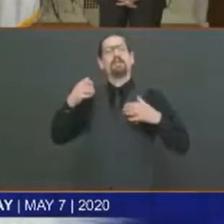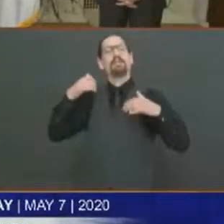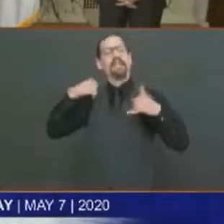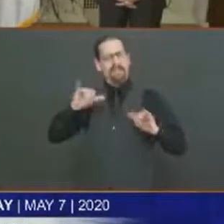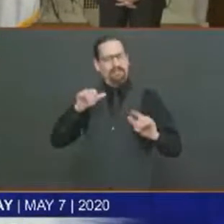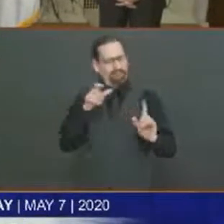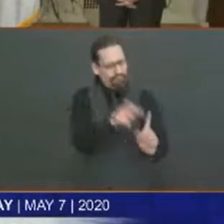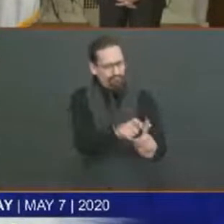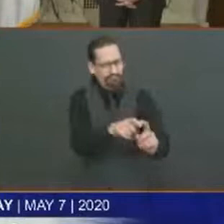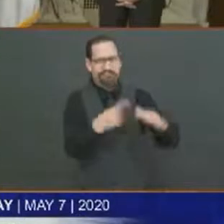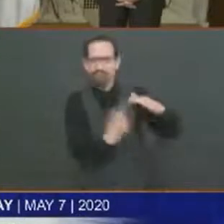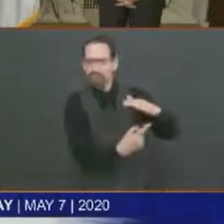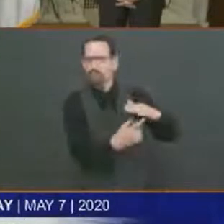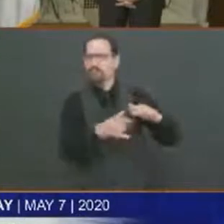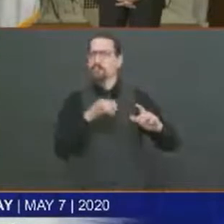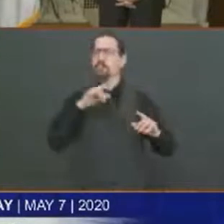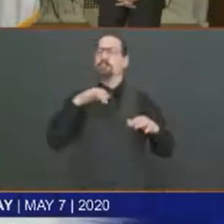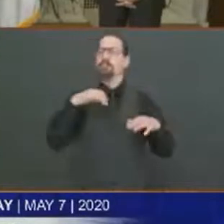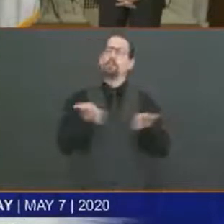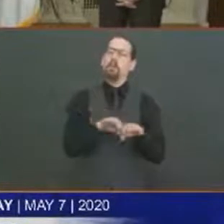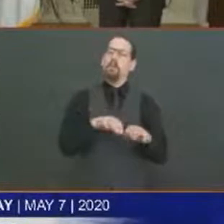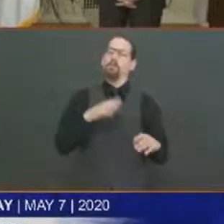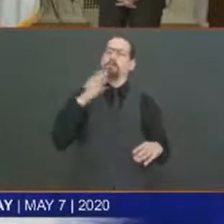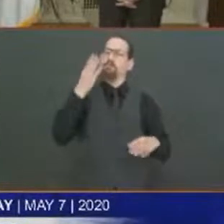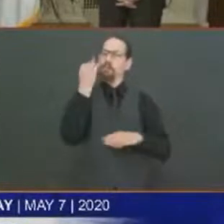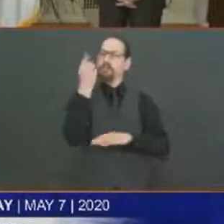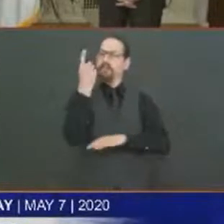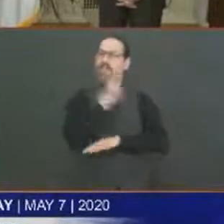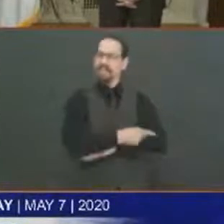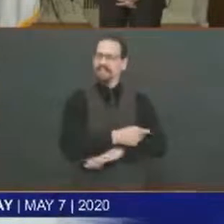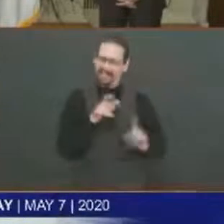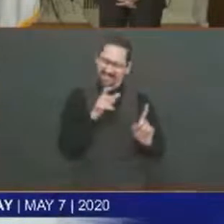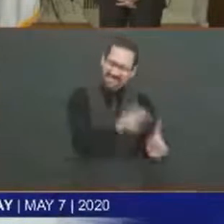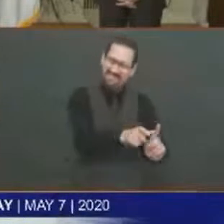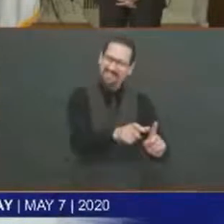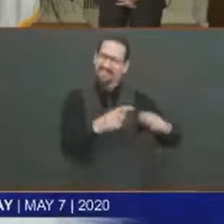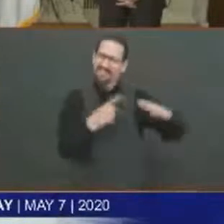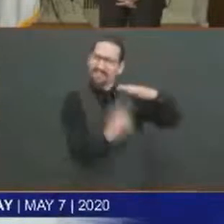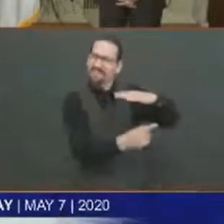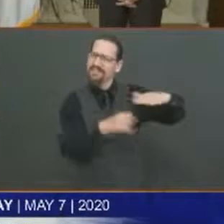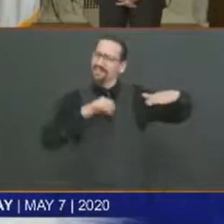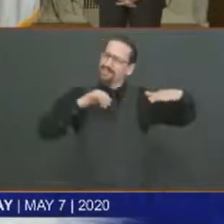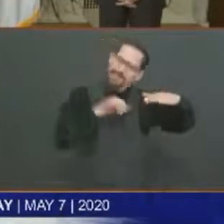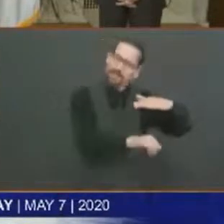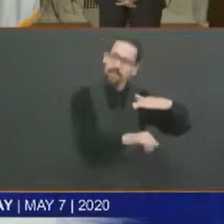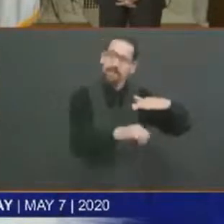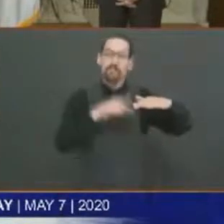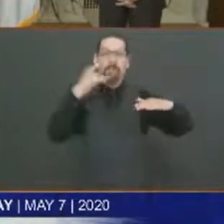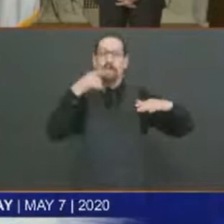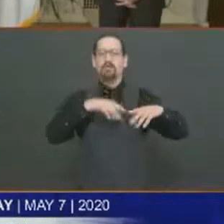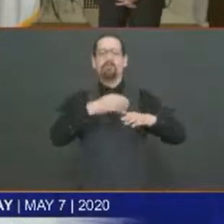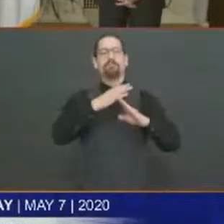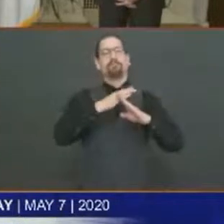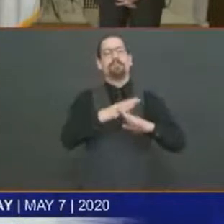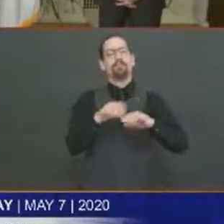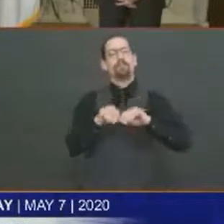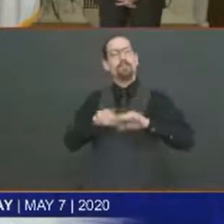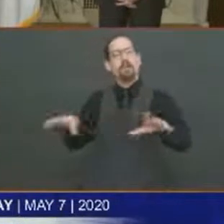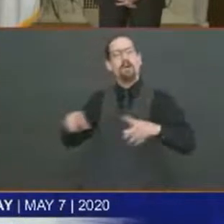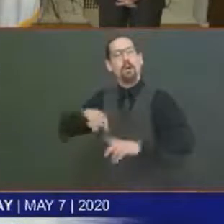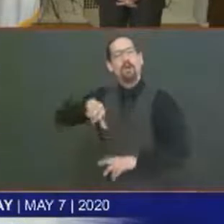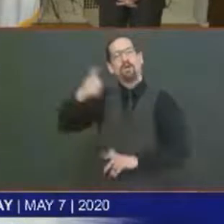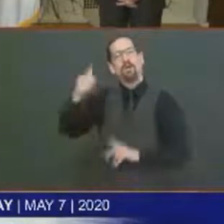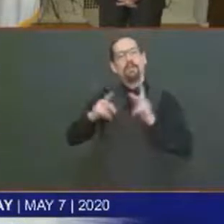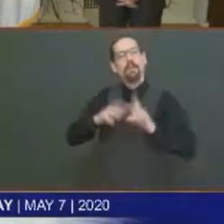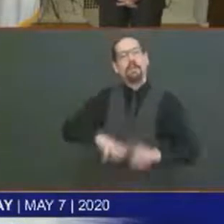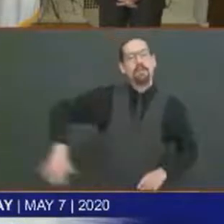times is the key. We want to make sure that someone does not transmit COVID-19 to the next individual by